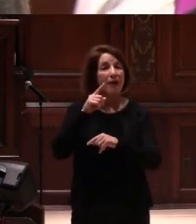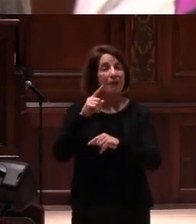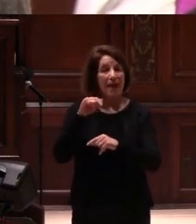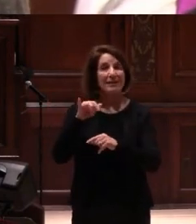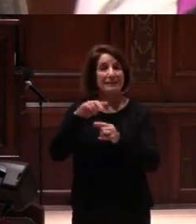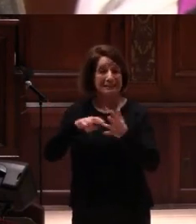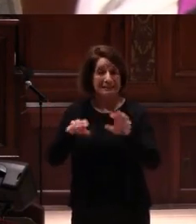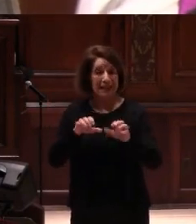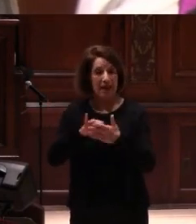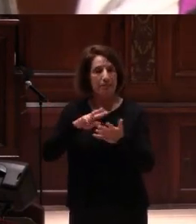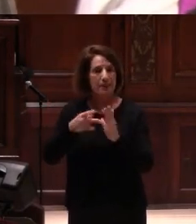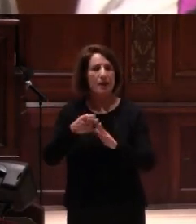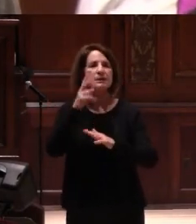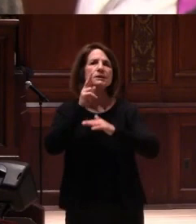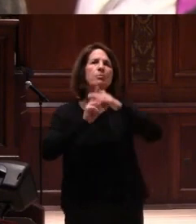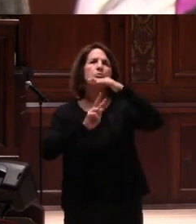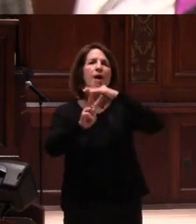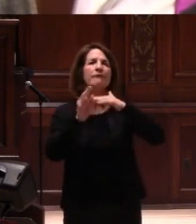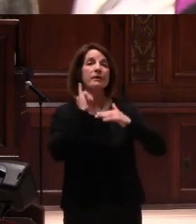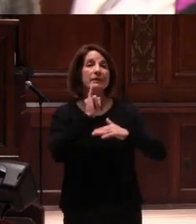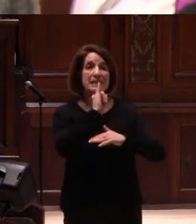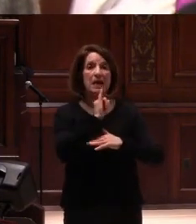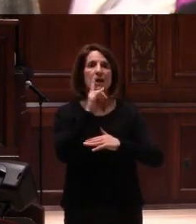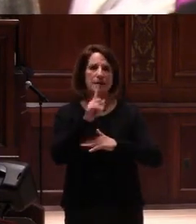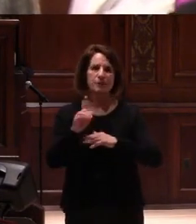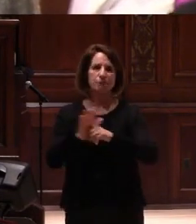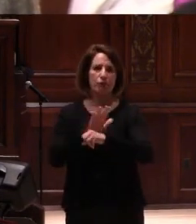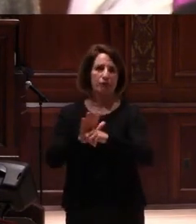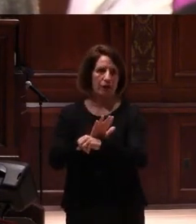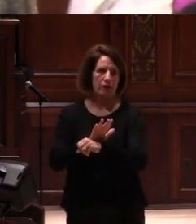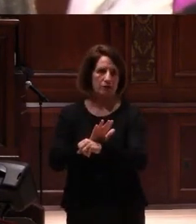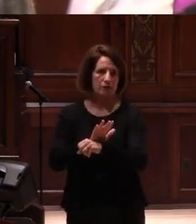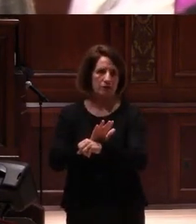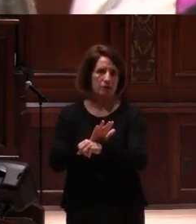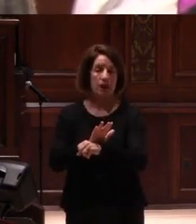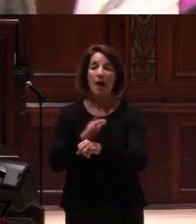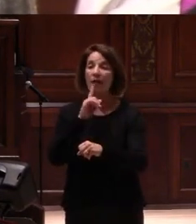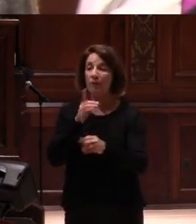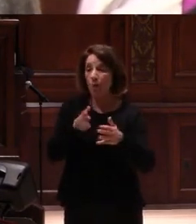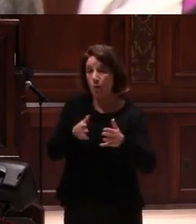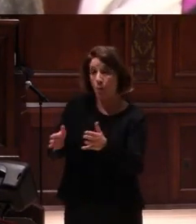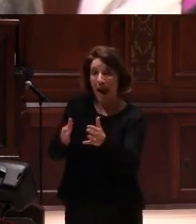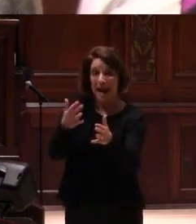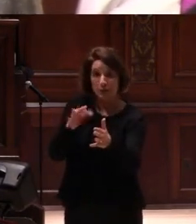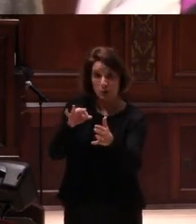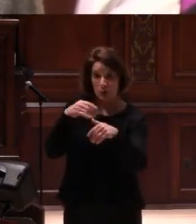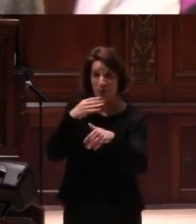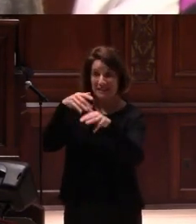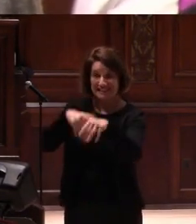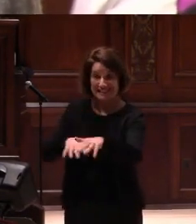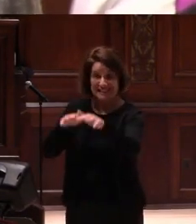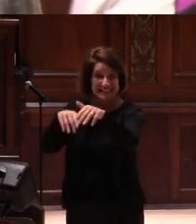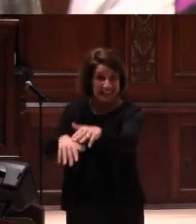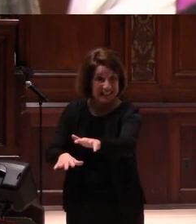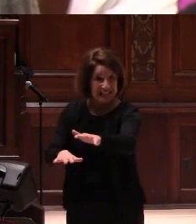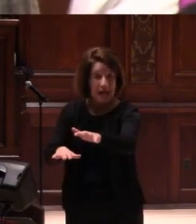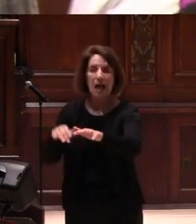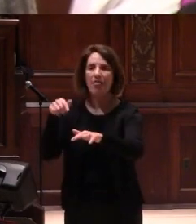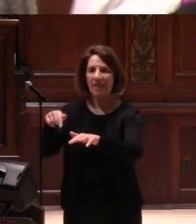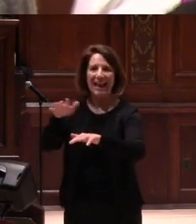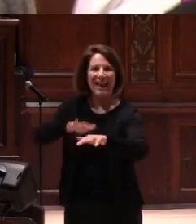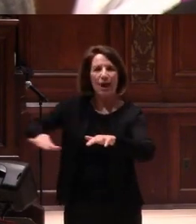fulfilled. Land of Zebulun and land of Naphtali, the way to the sea beyond the Jordan, Galilee of the